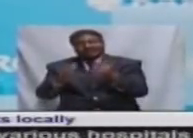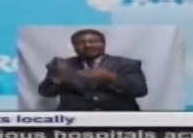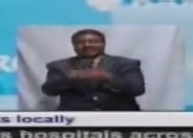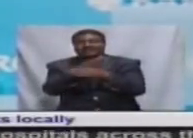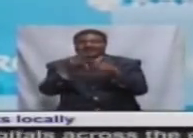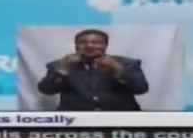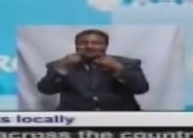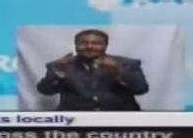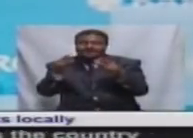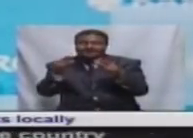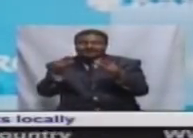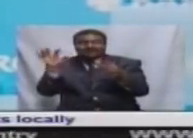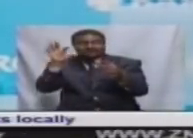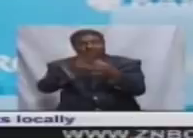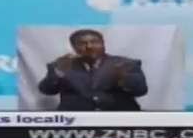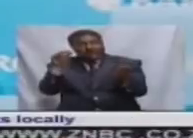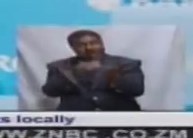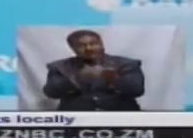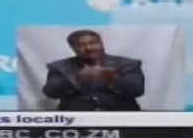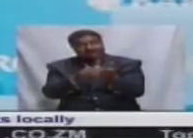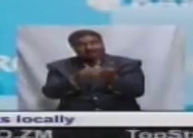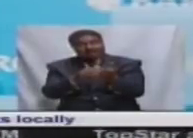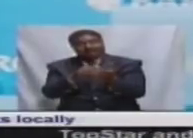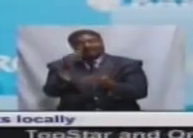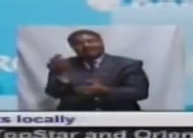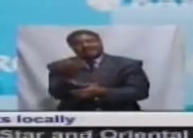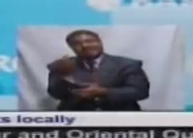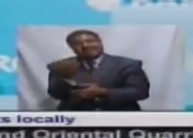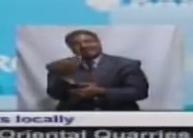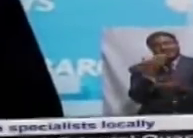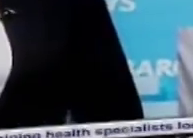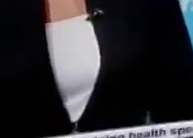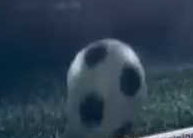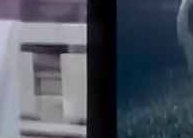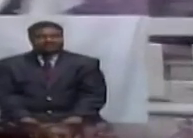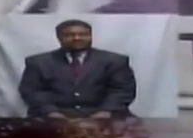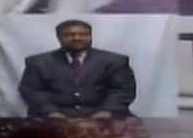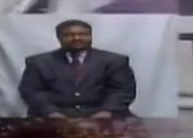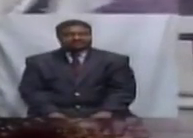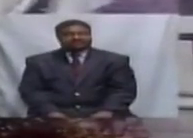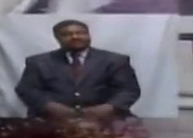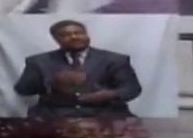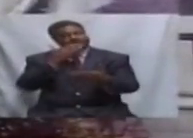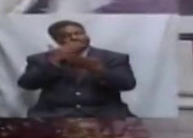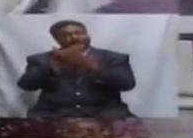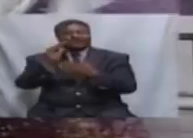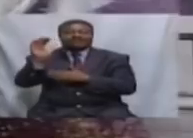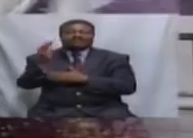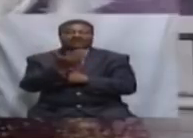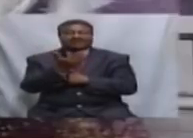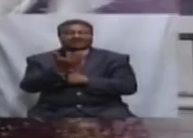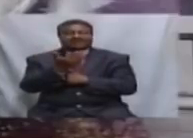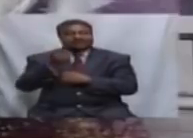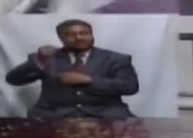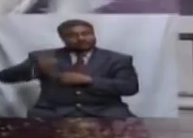efforts are evidently to the government's resolve and firm standing in diversifying the economy through